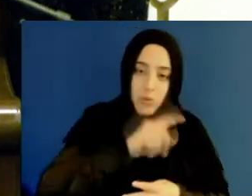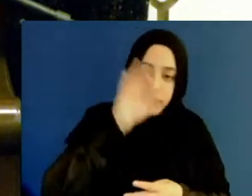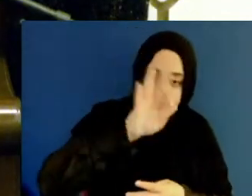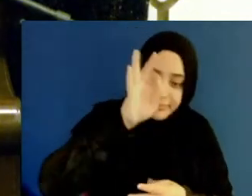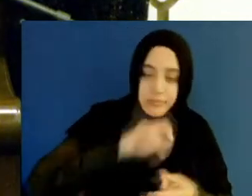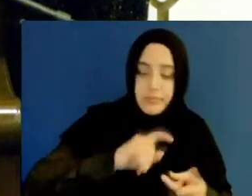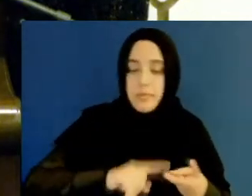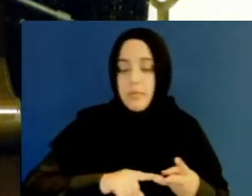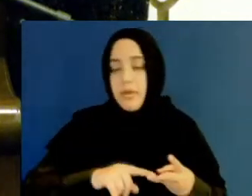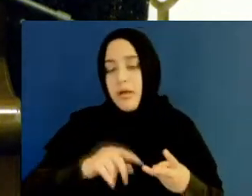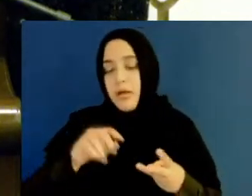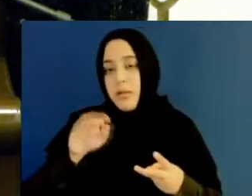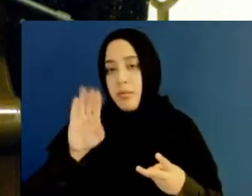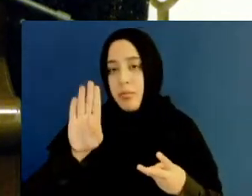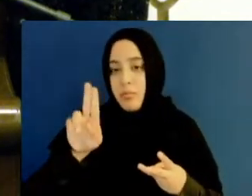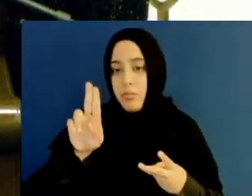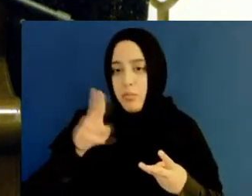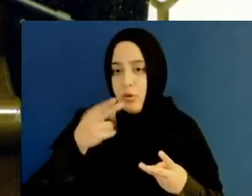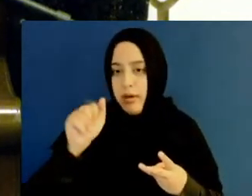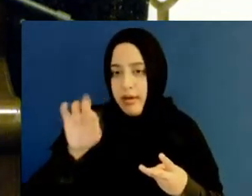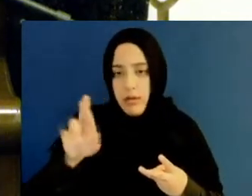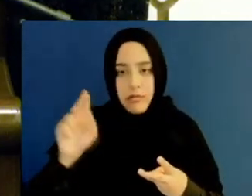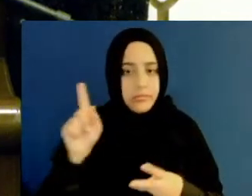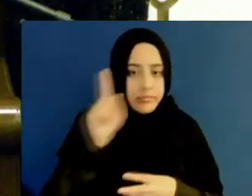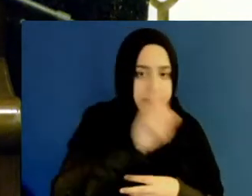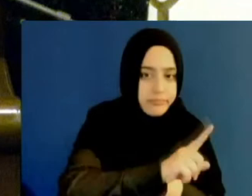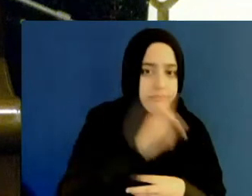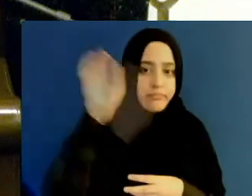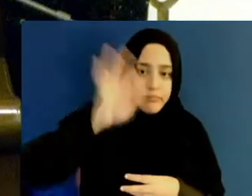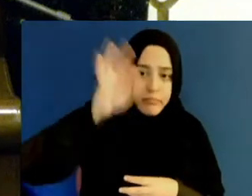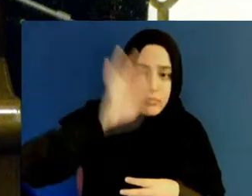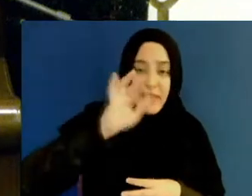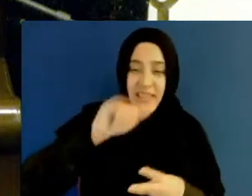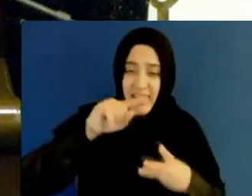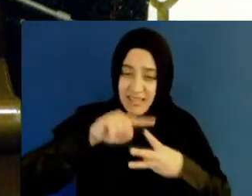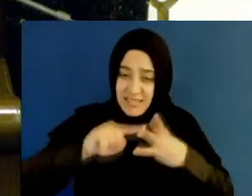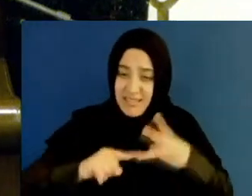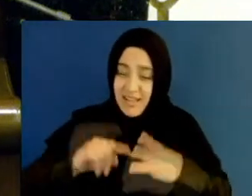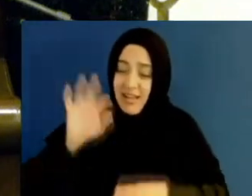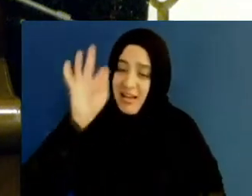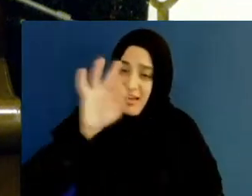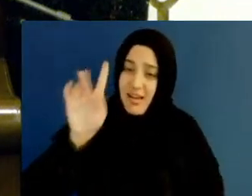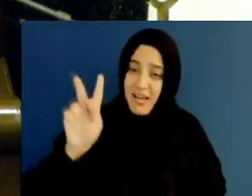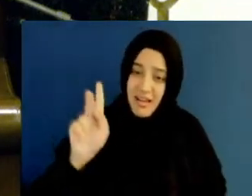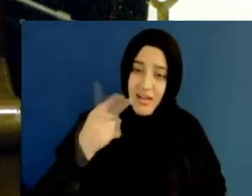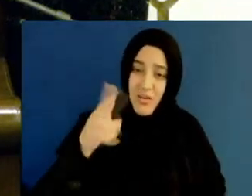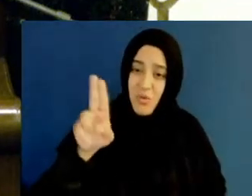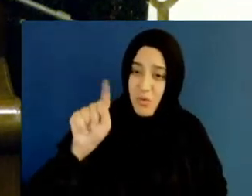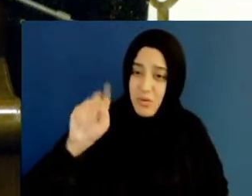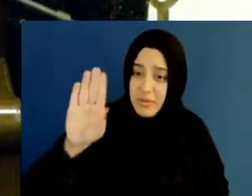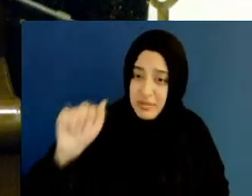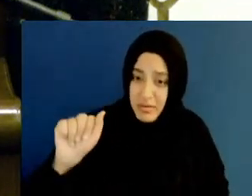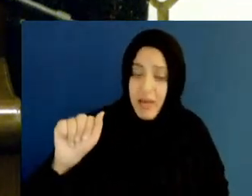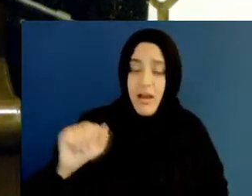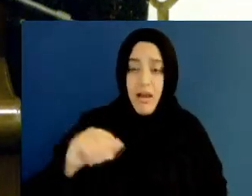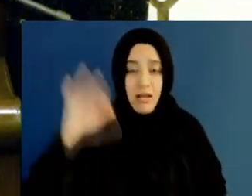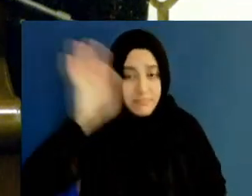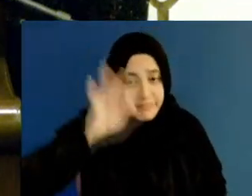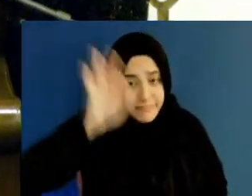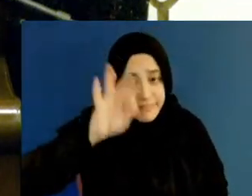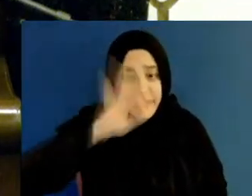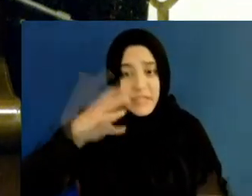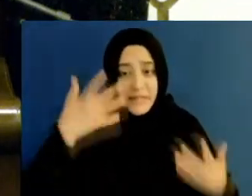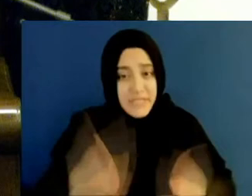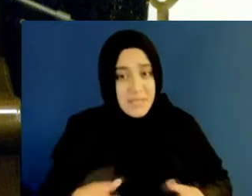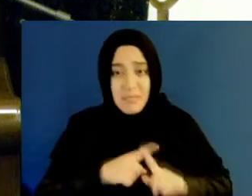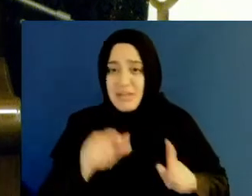any impact on the hearts or the souls of the enemies, the war began actually on the day of